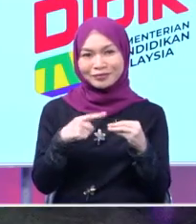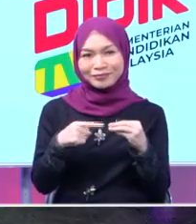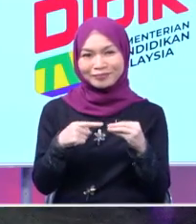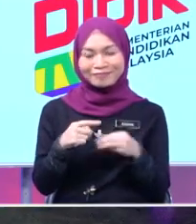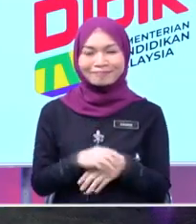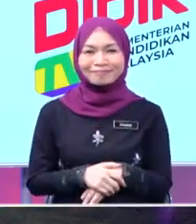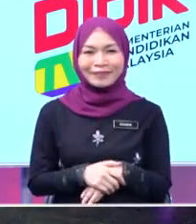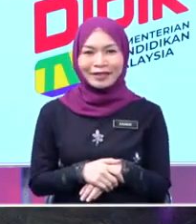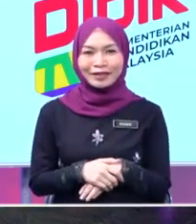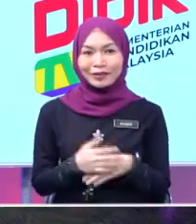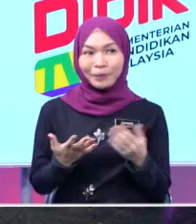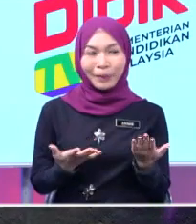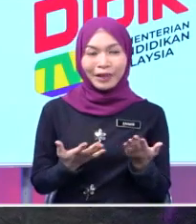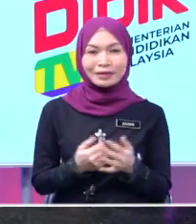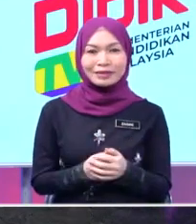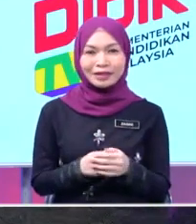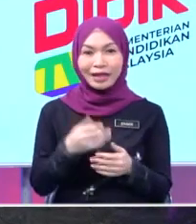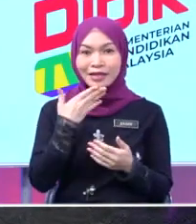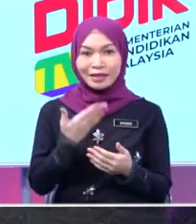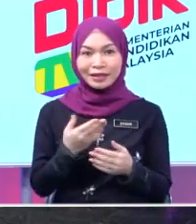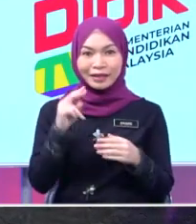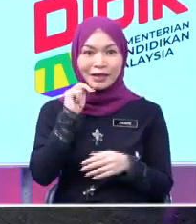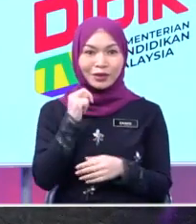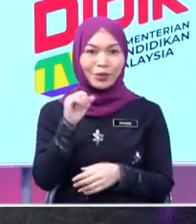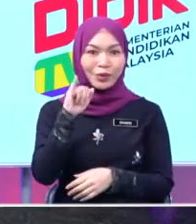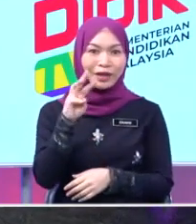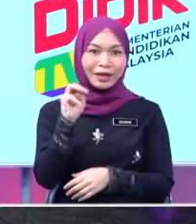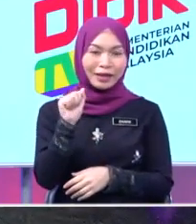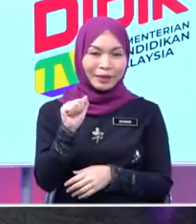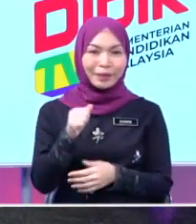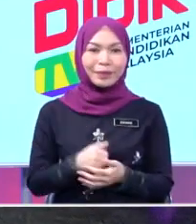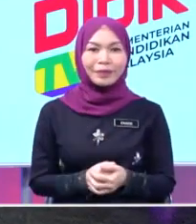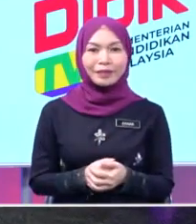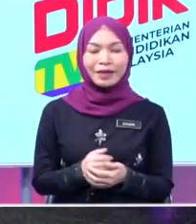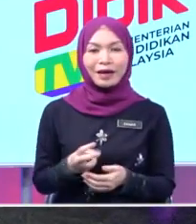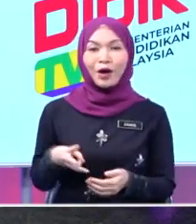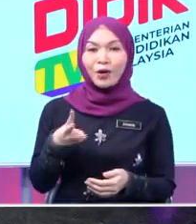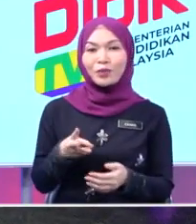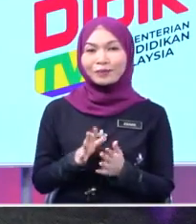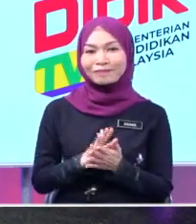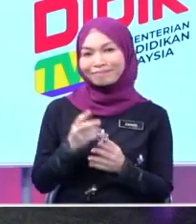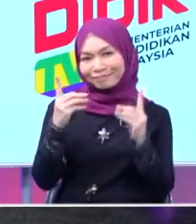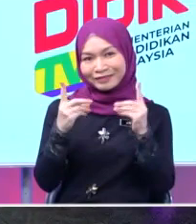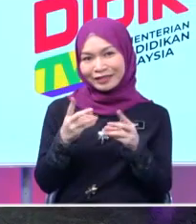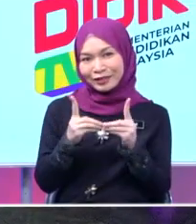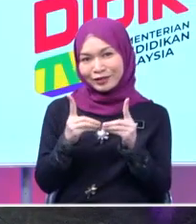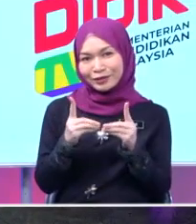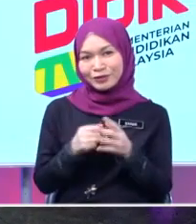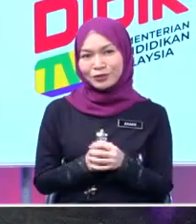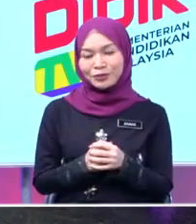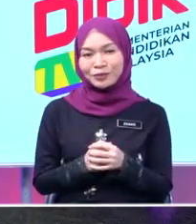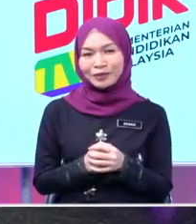Thank you very much, Puan Ima. And with that, we'll take a very short break, but don't go anywhere. We'll be right back here on Menengah Atas